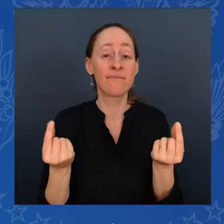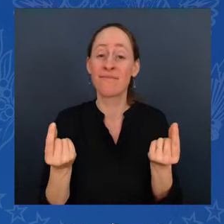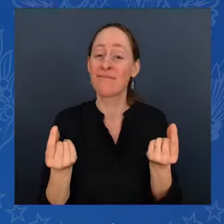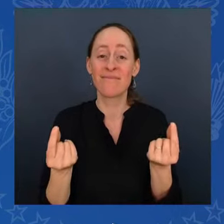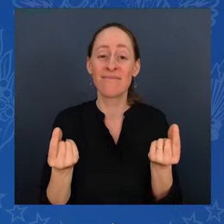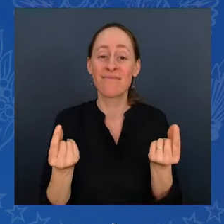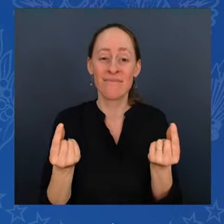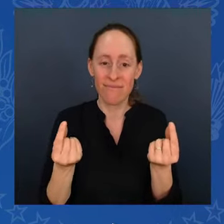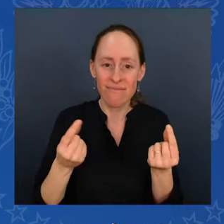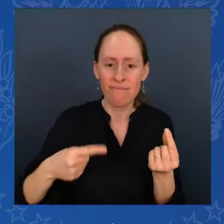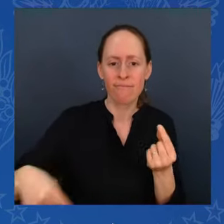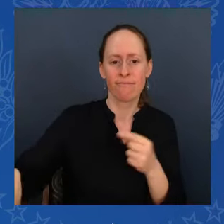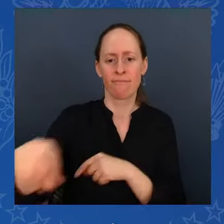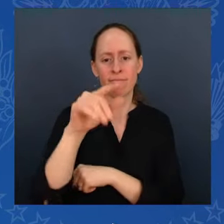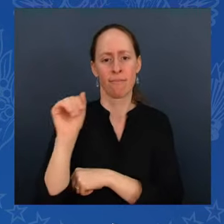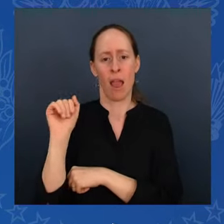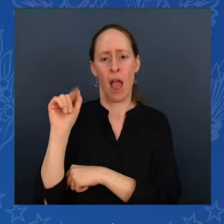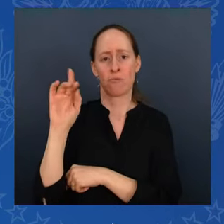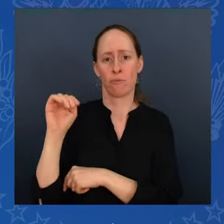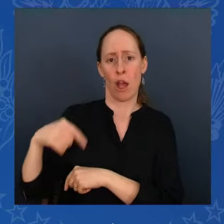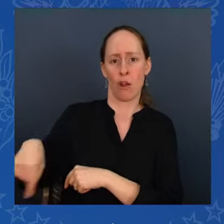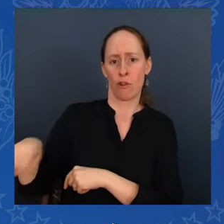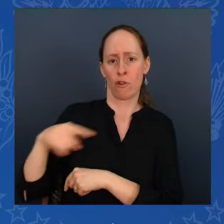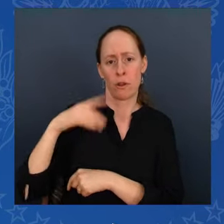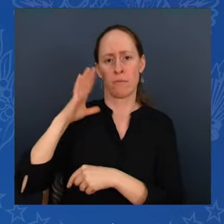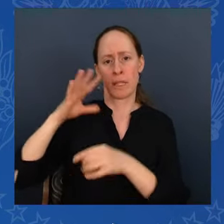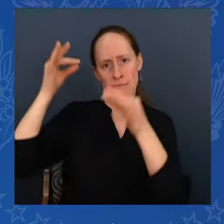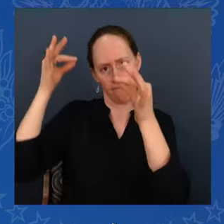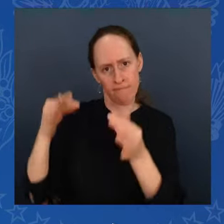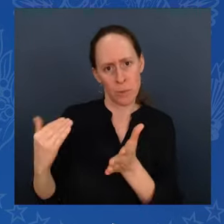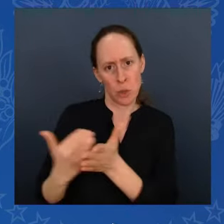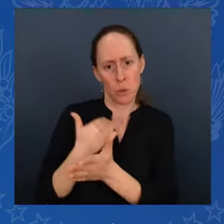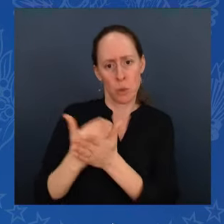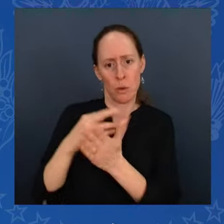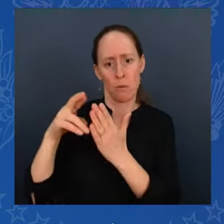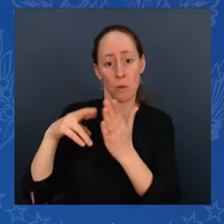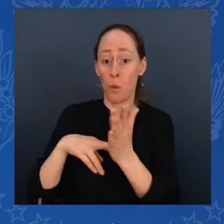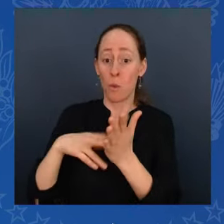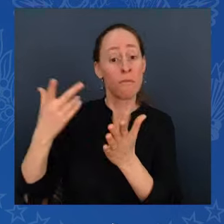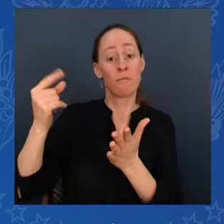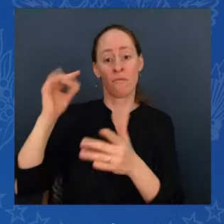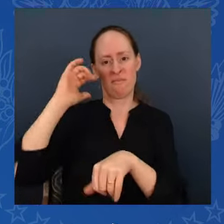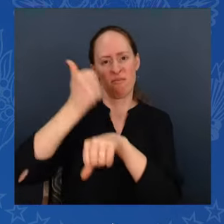cancel up to $20,000 in runaway interest for any borrower that